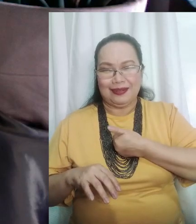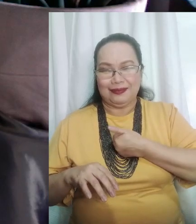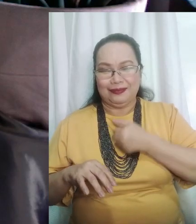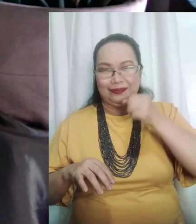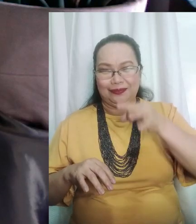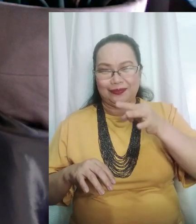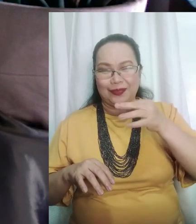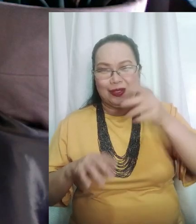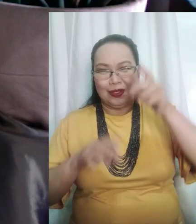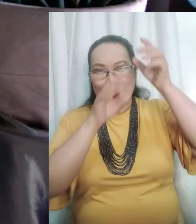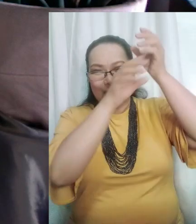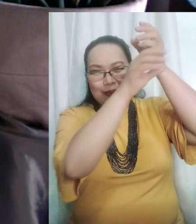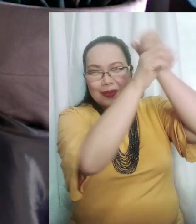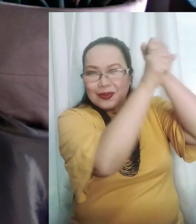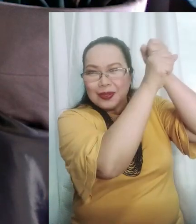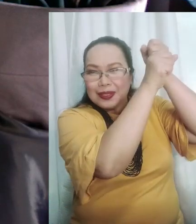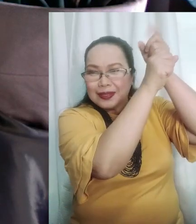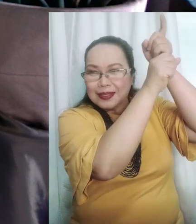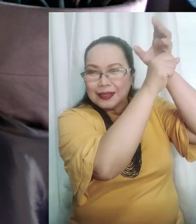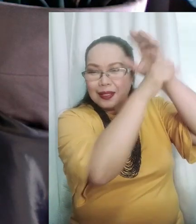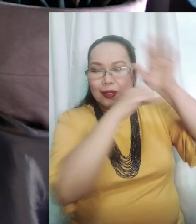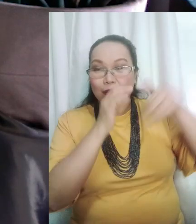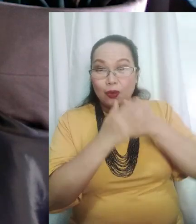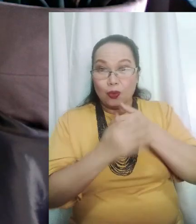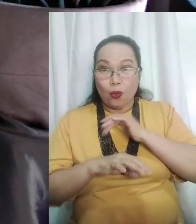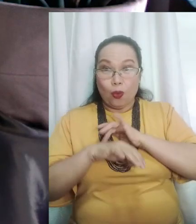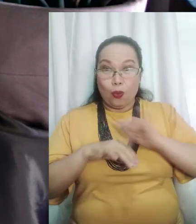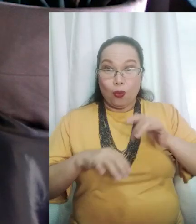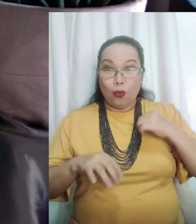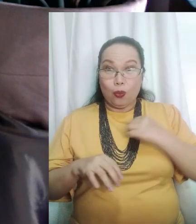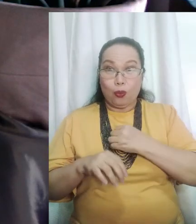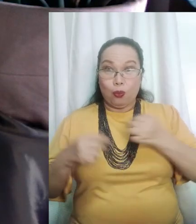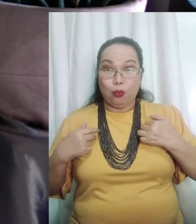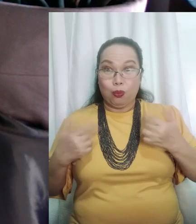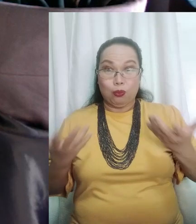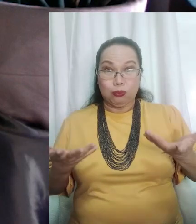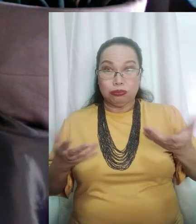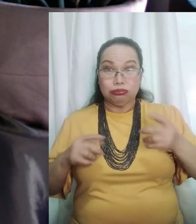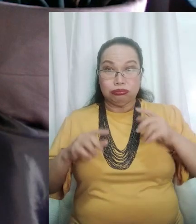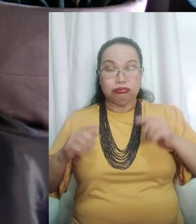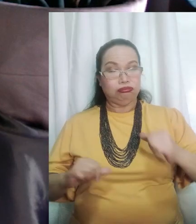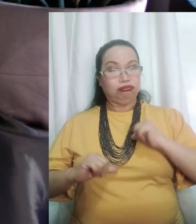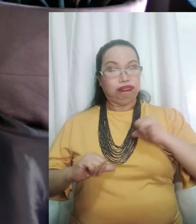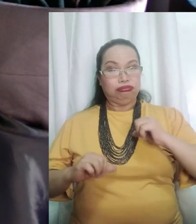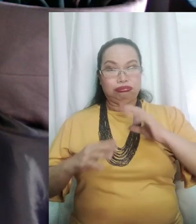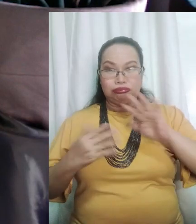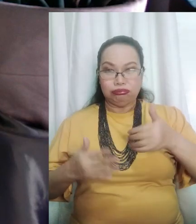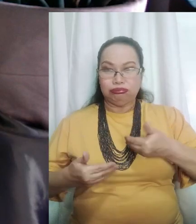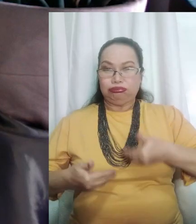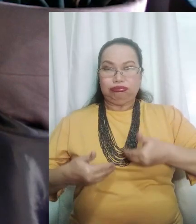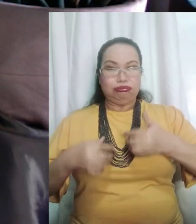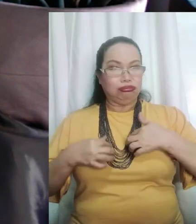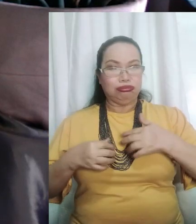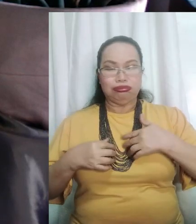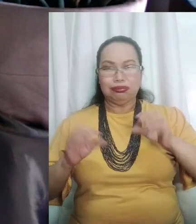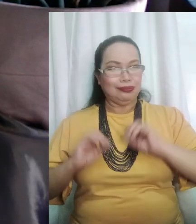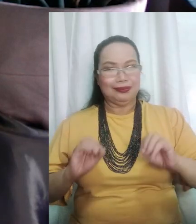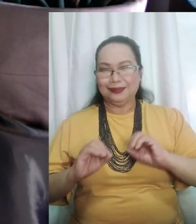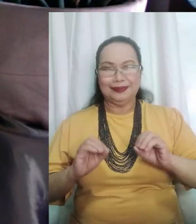God-dependent start where self-dependence ends. So God